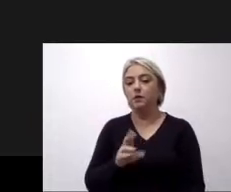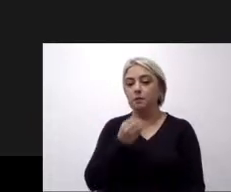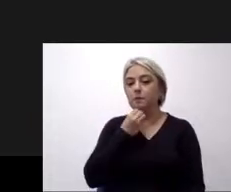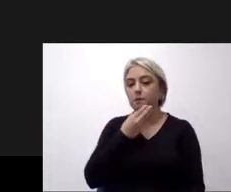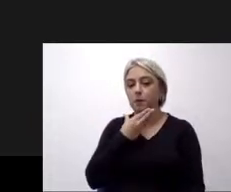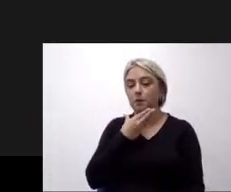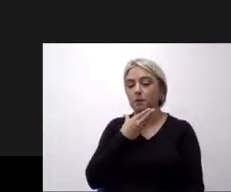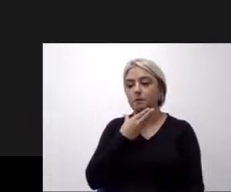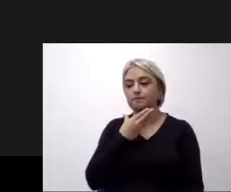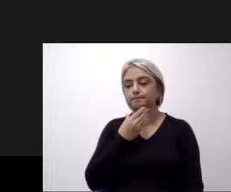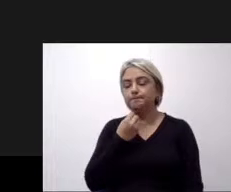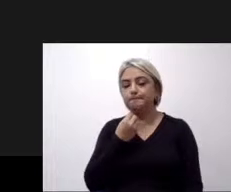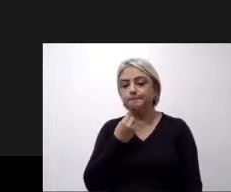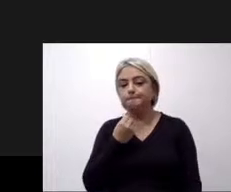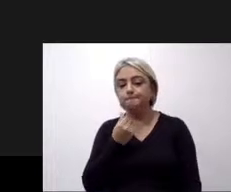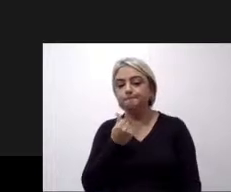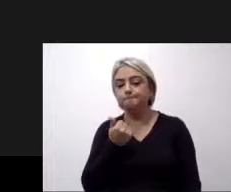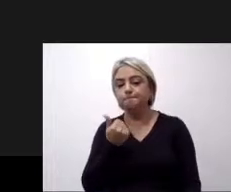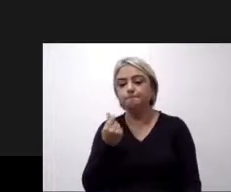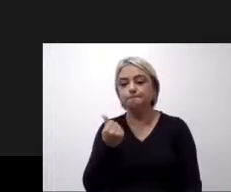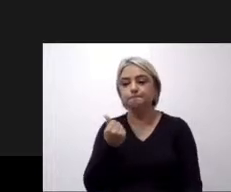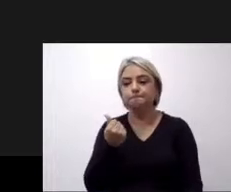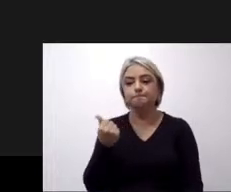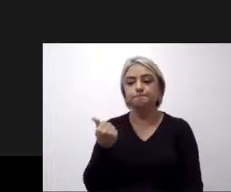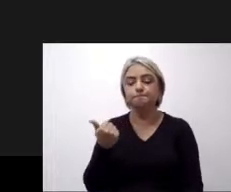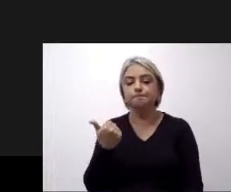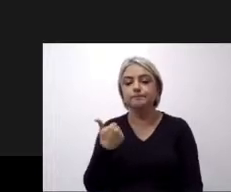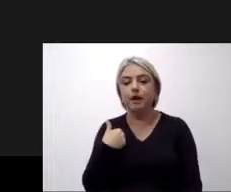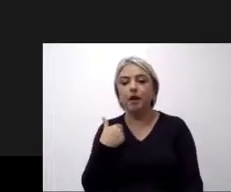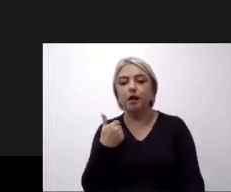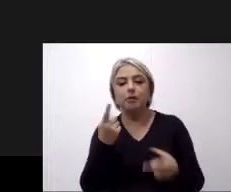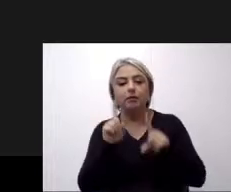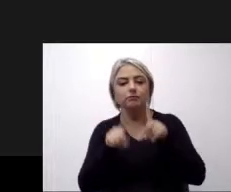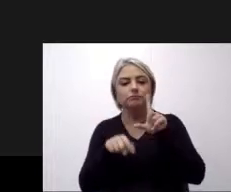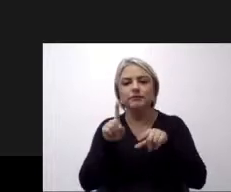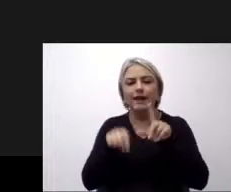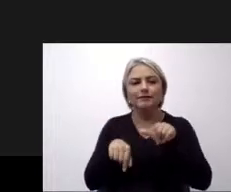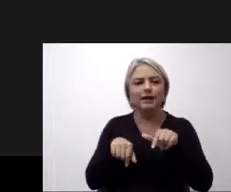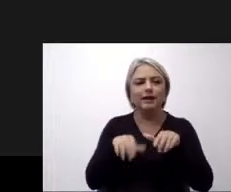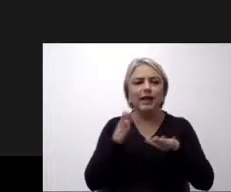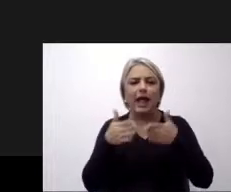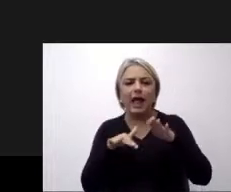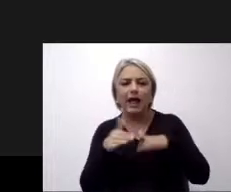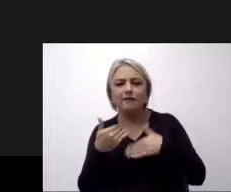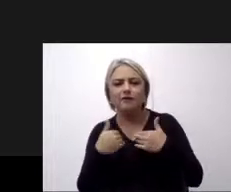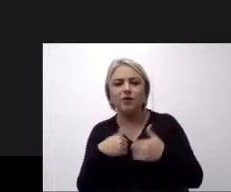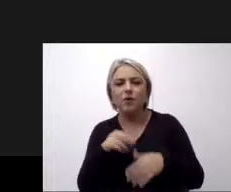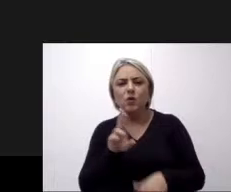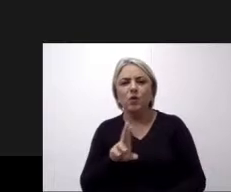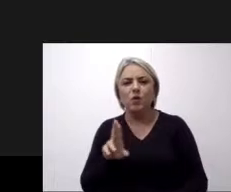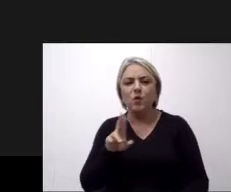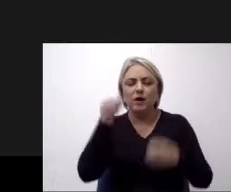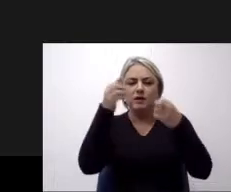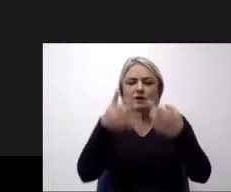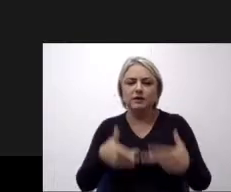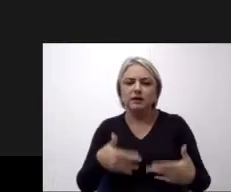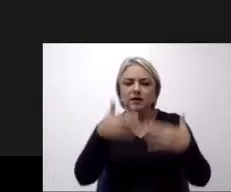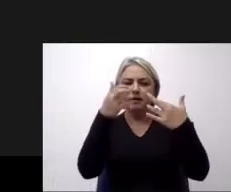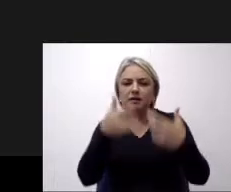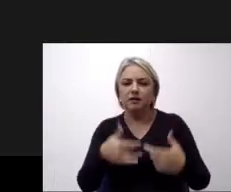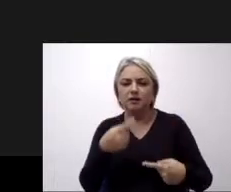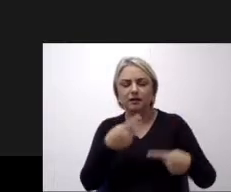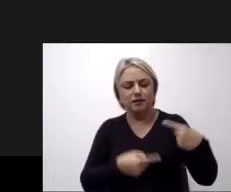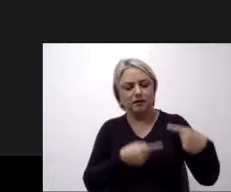useful explanatory variable to analyze other public policies than gender